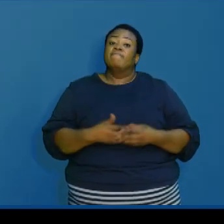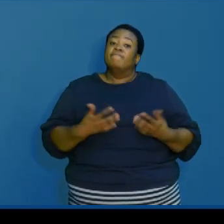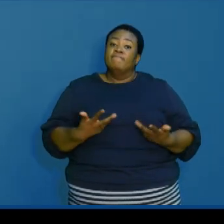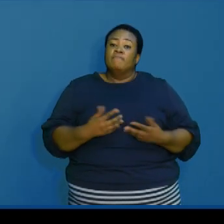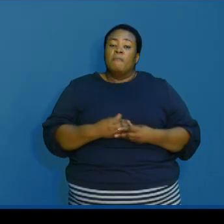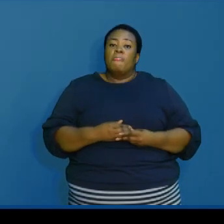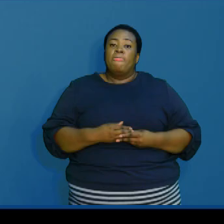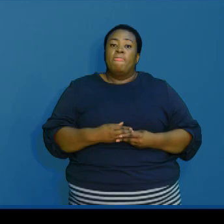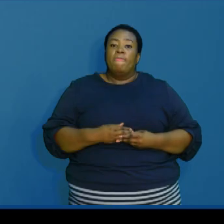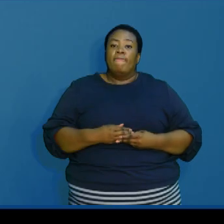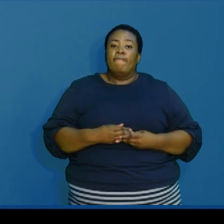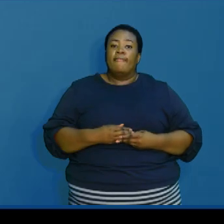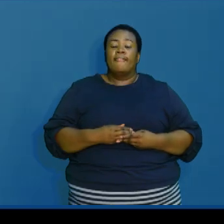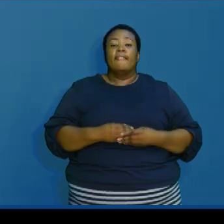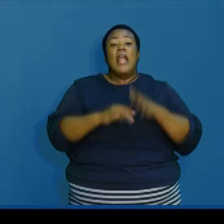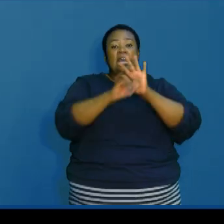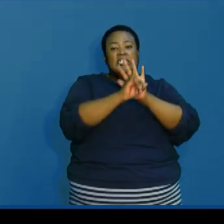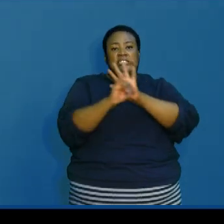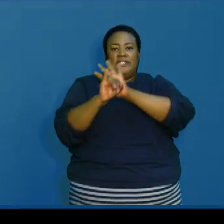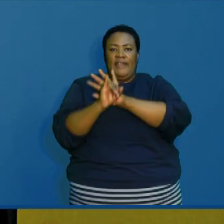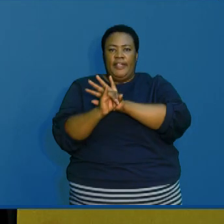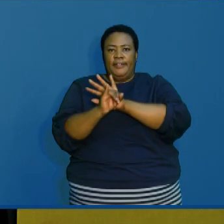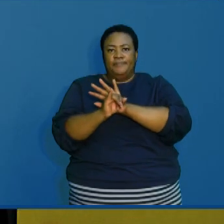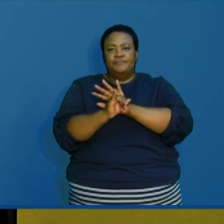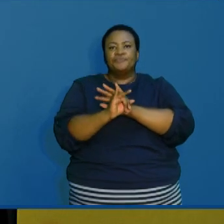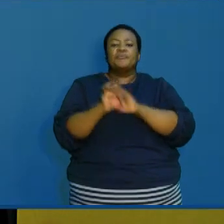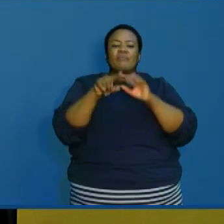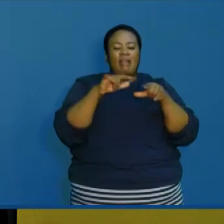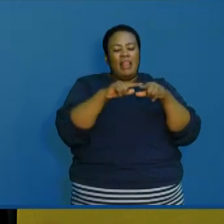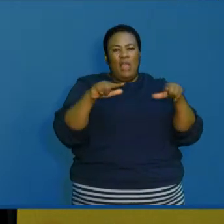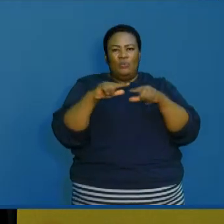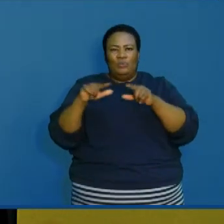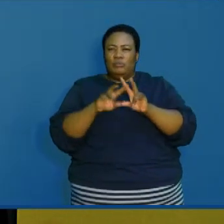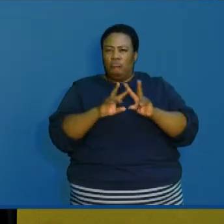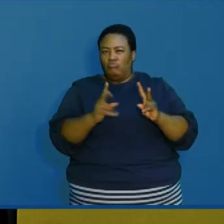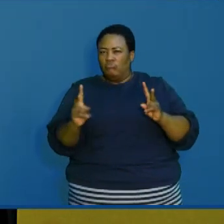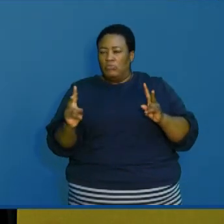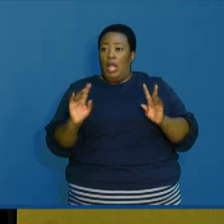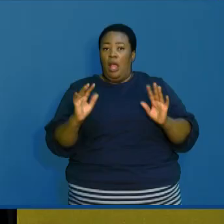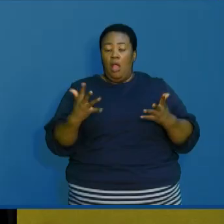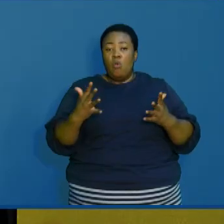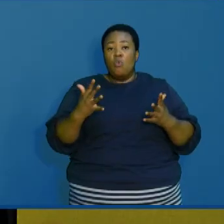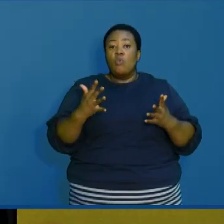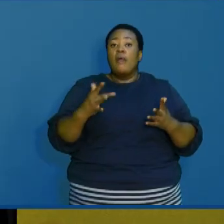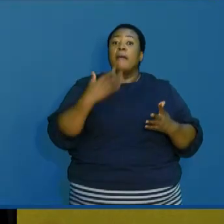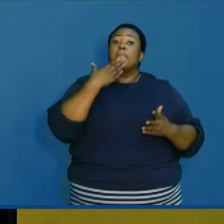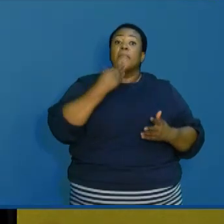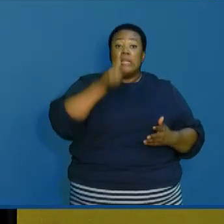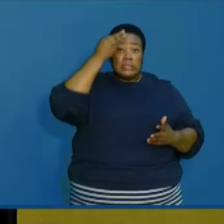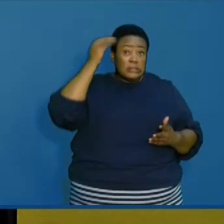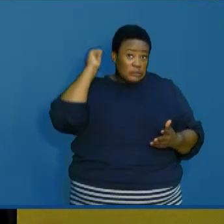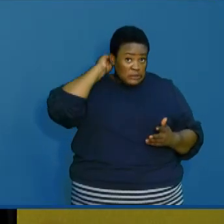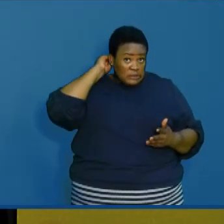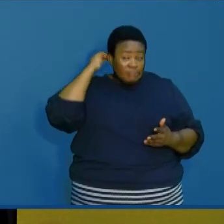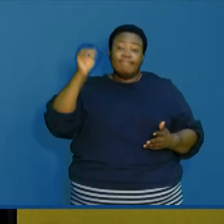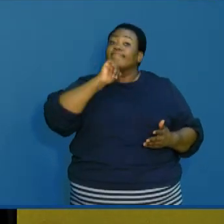Identify the different figures of speech used. Please note, learners, that these questions, whether you